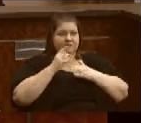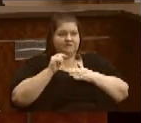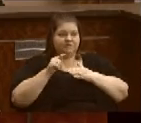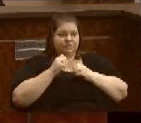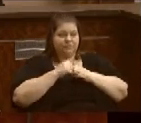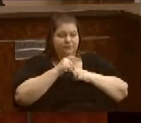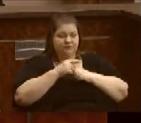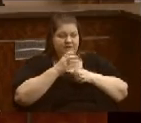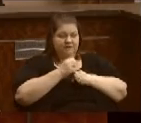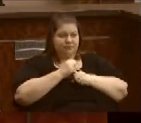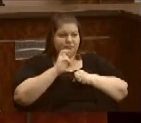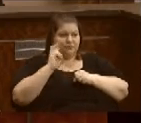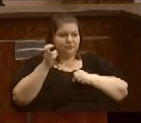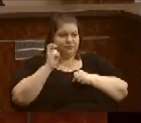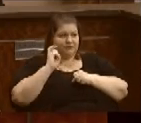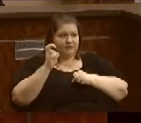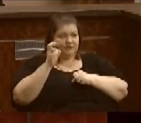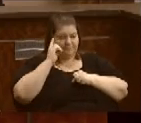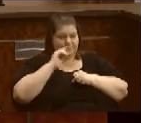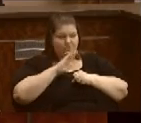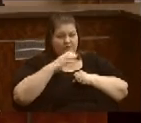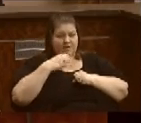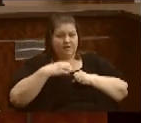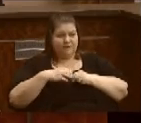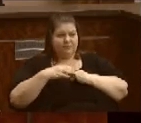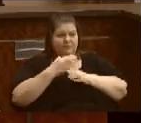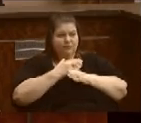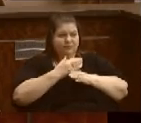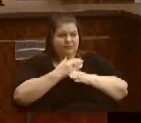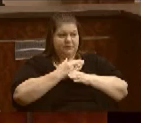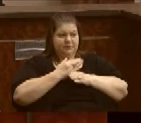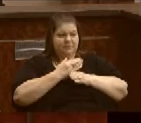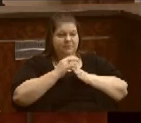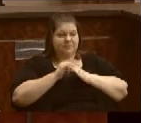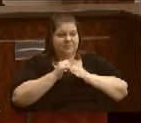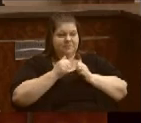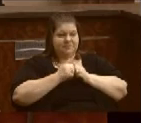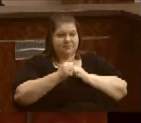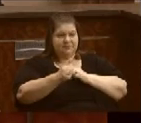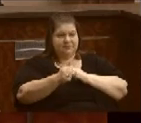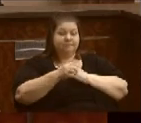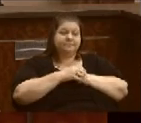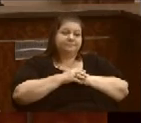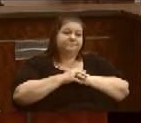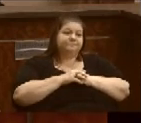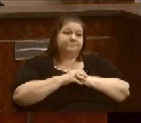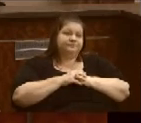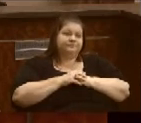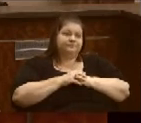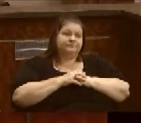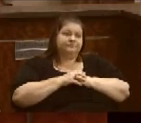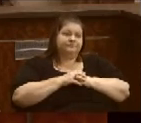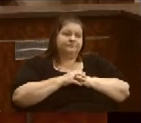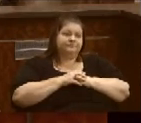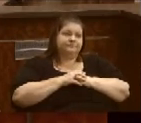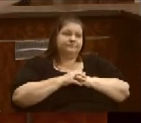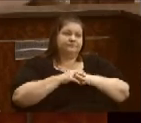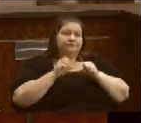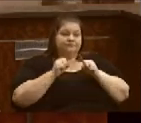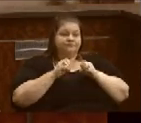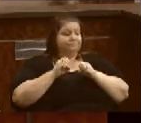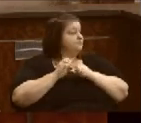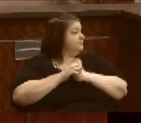to get transportation for your clients between that quarter mile distance between the station. And so with that, yes, for